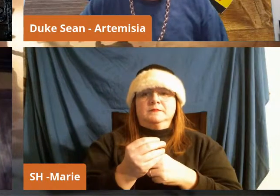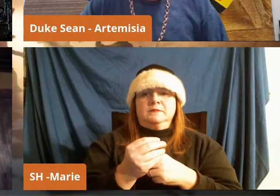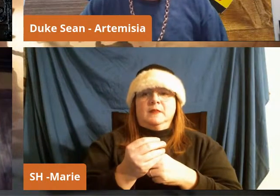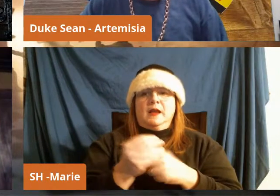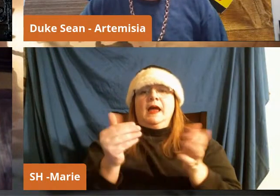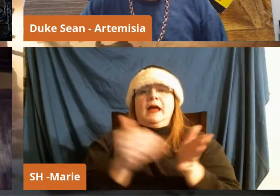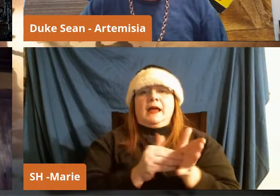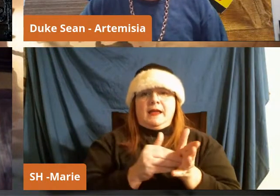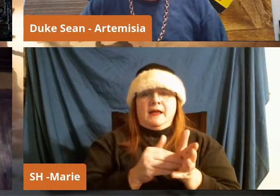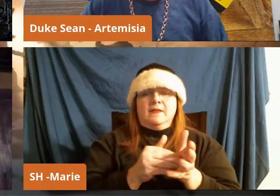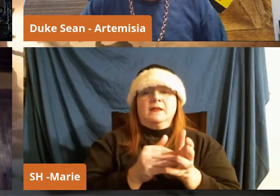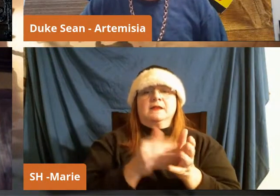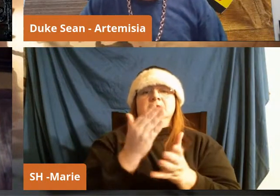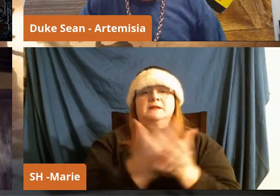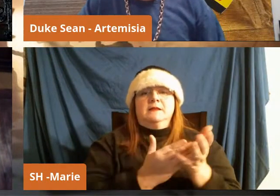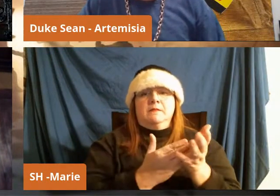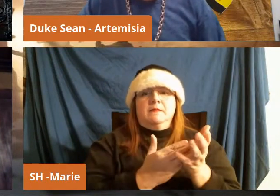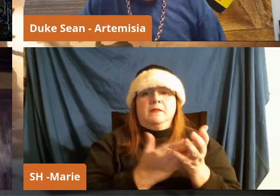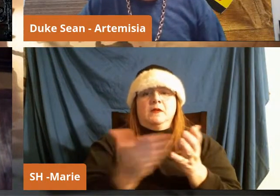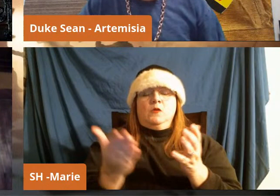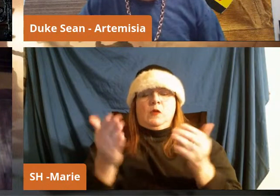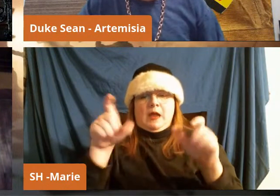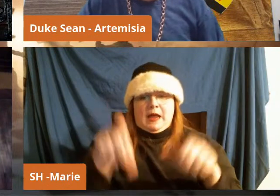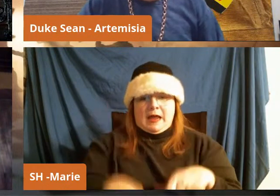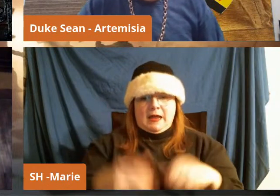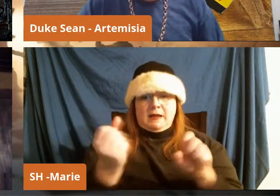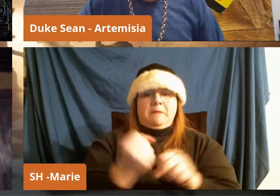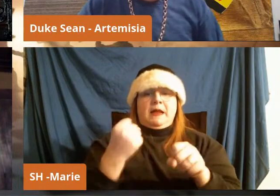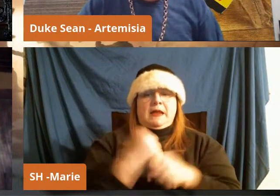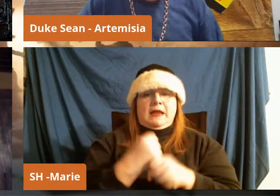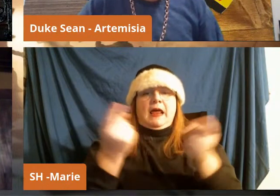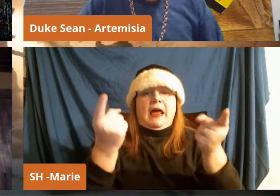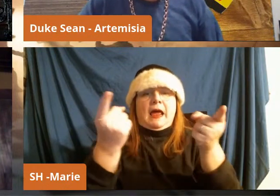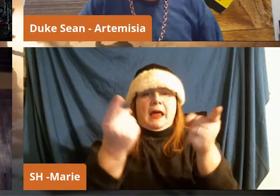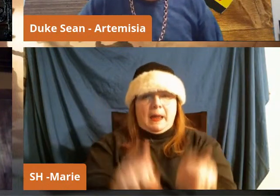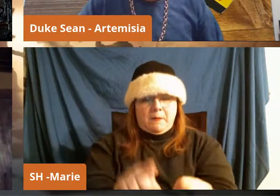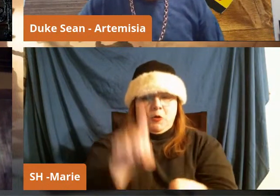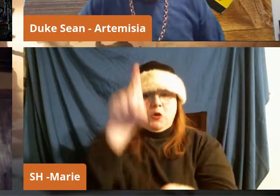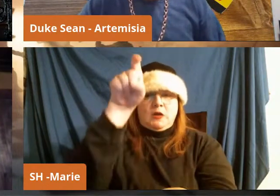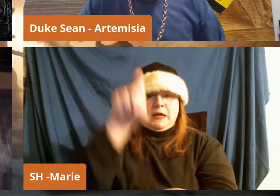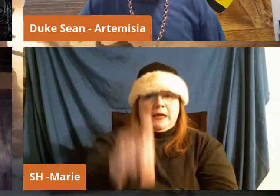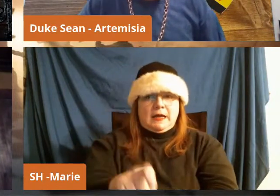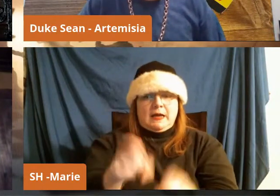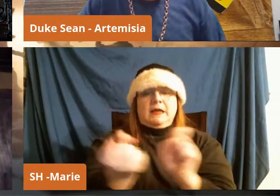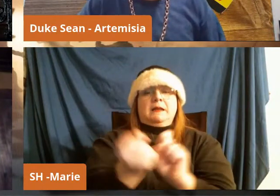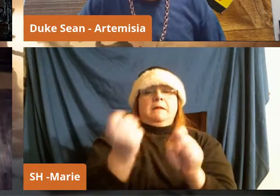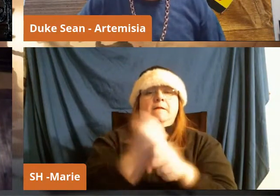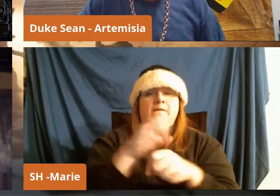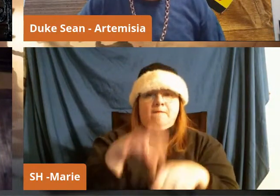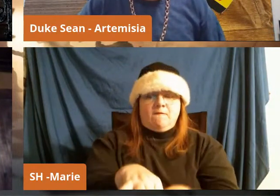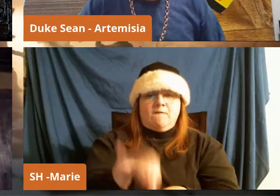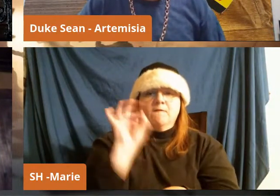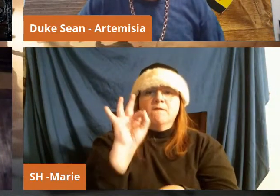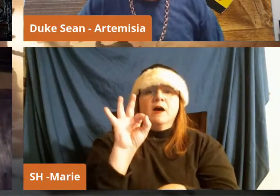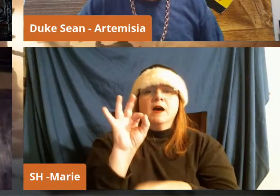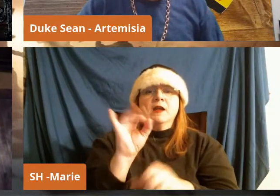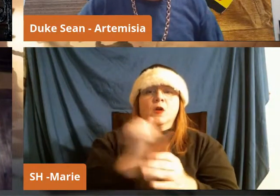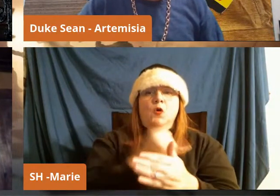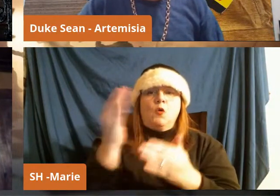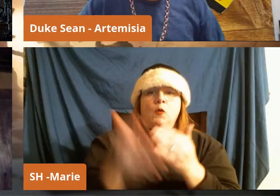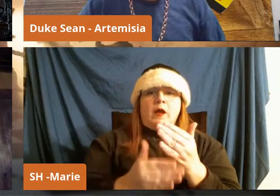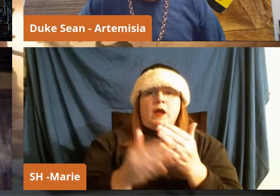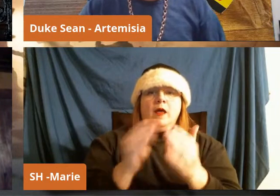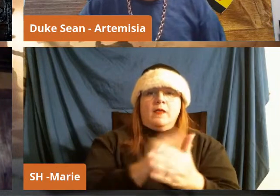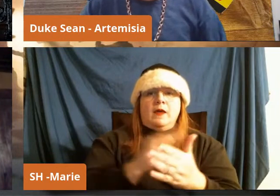again, that was something that we had to make that event happen. We had to find a weekend on our